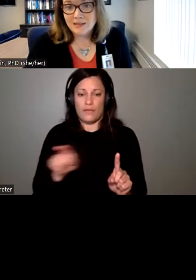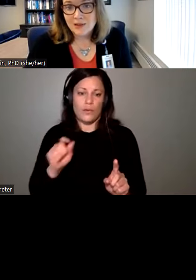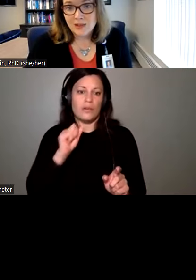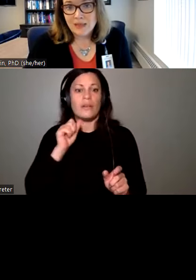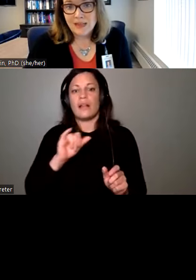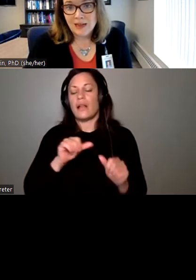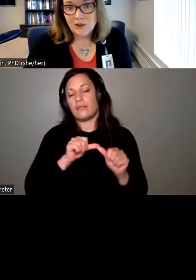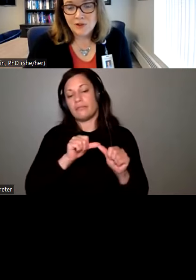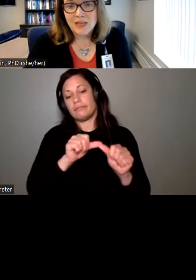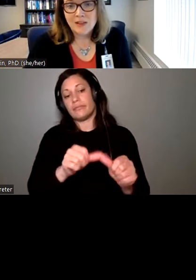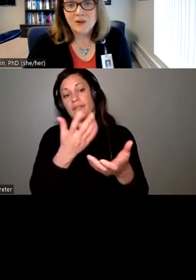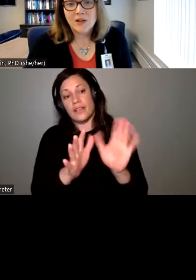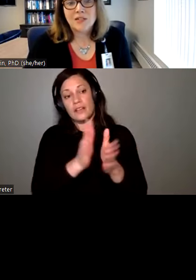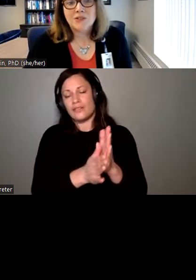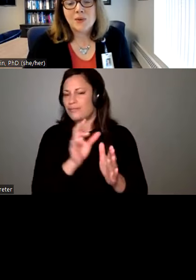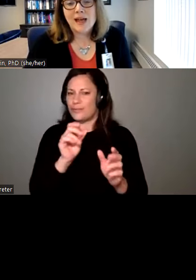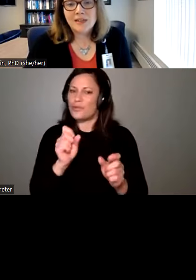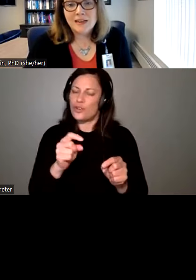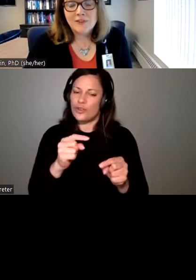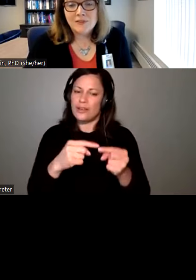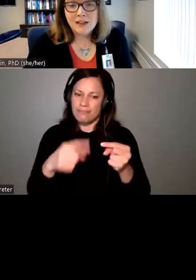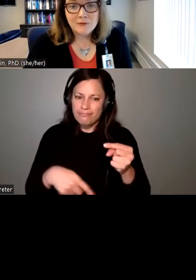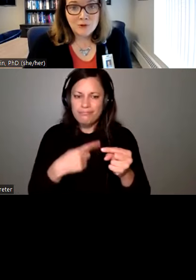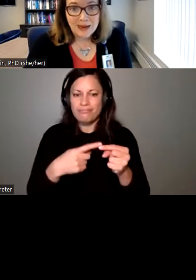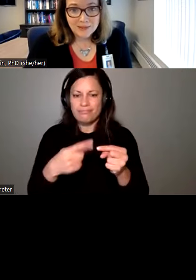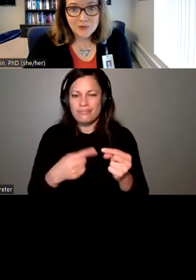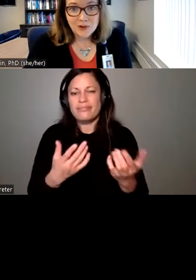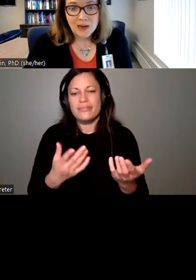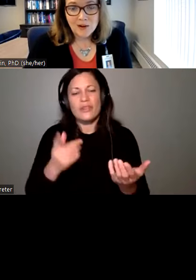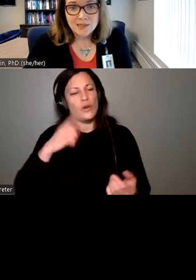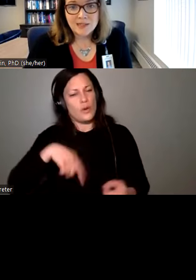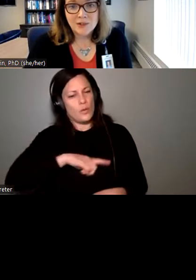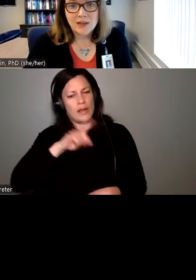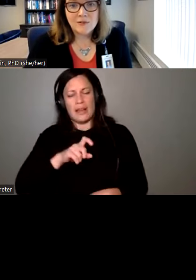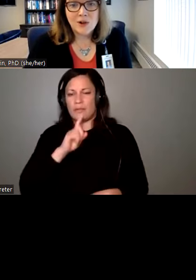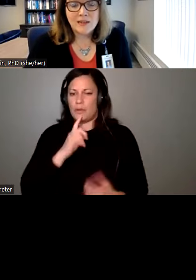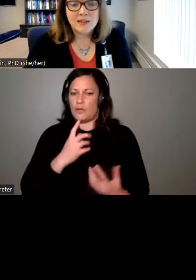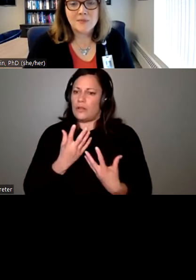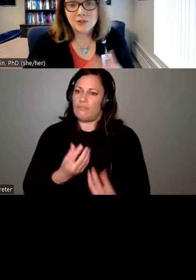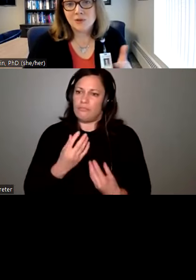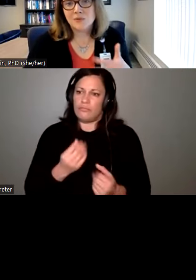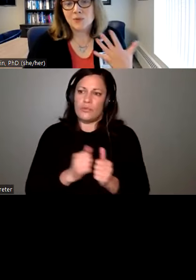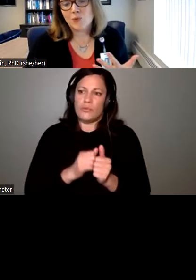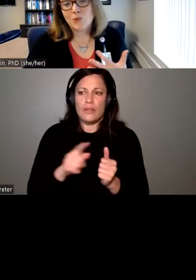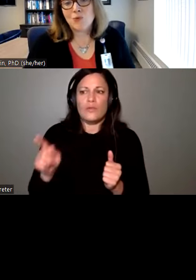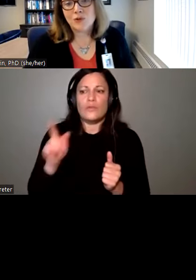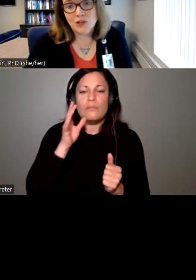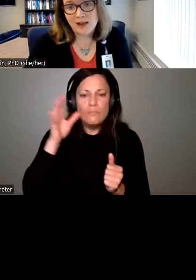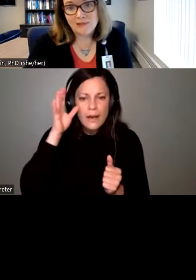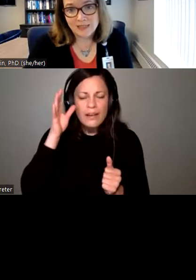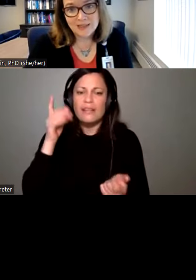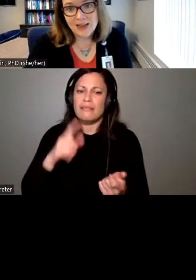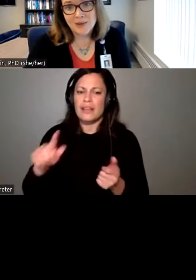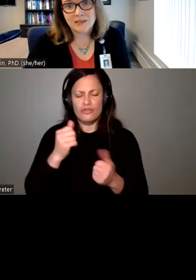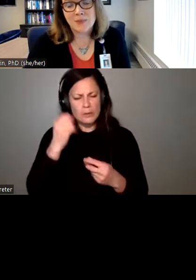not necessarily be linear either. So we have to kind of give a lot of grace for our parents as they're kind of trying to come to terms with who their